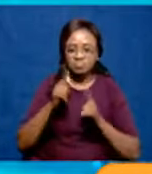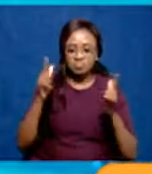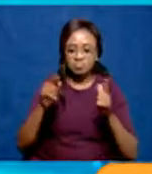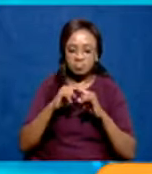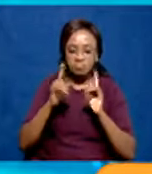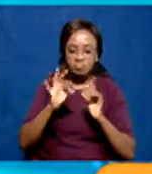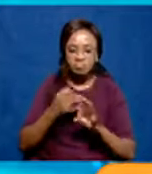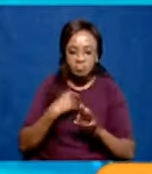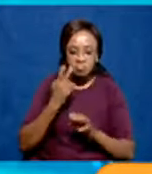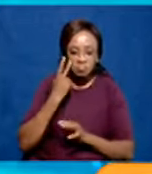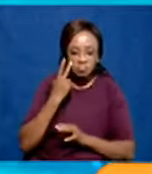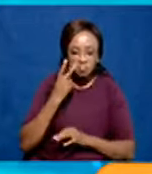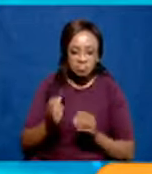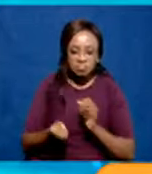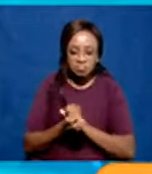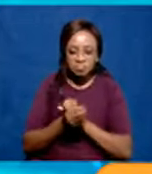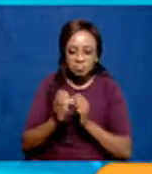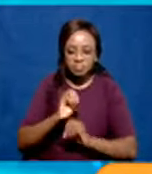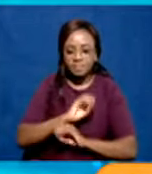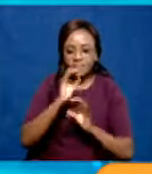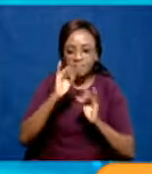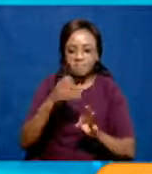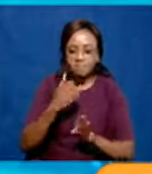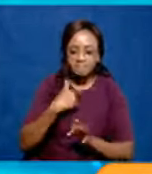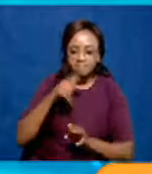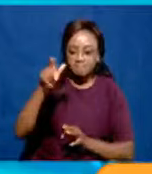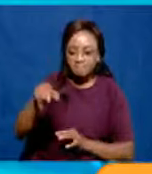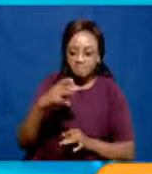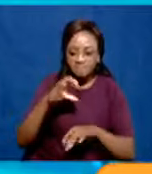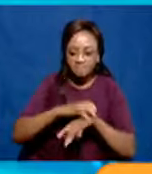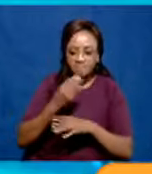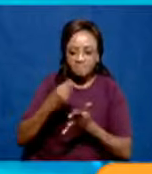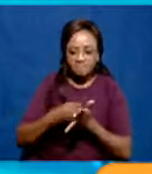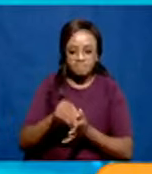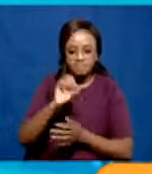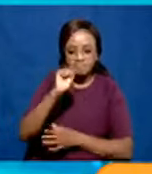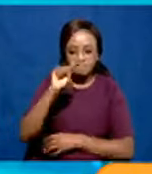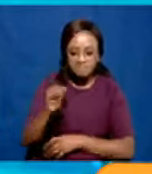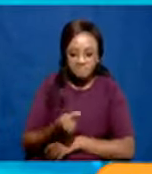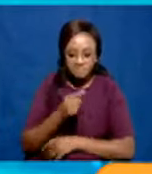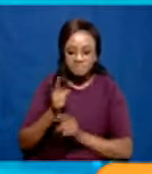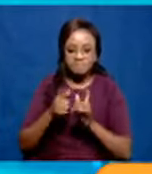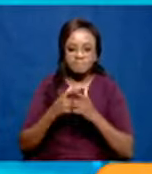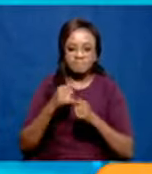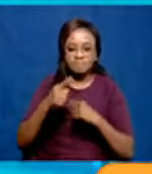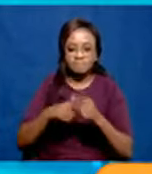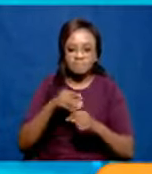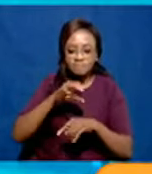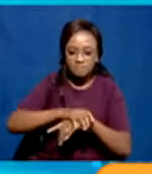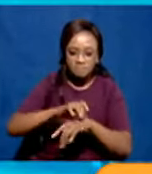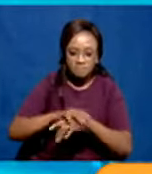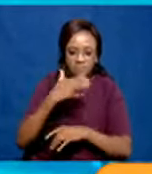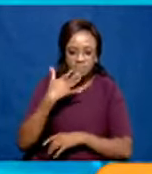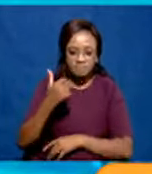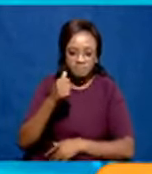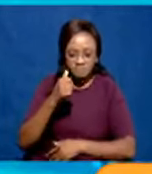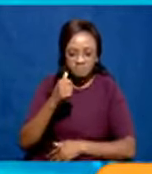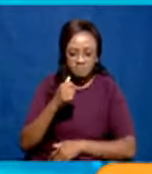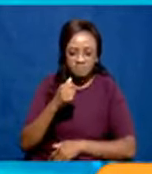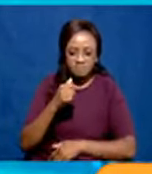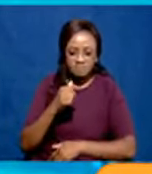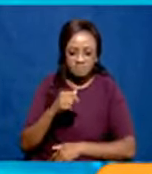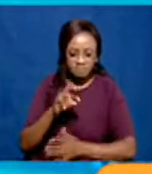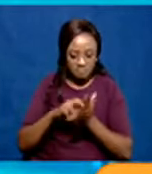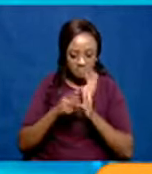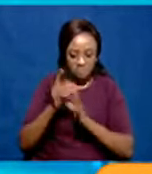put it simply, for example, if you had somebody who's earning 5,000 shillings, contributing 500 shillings a month, all right, that constitutes